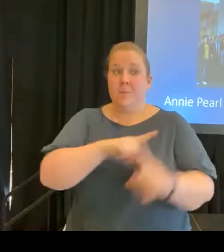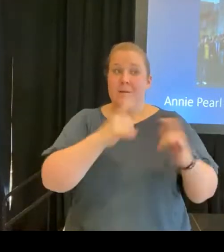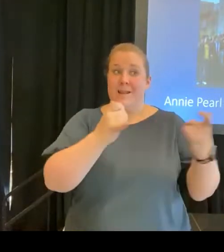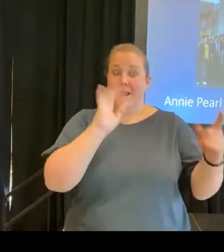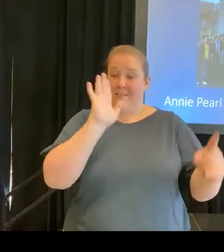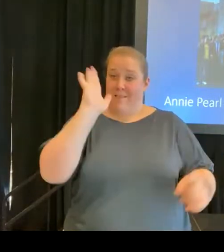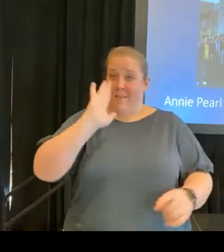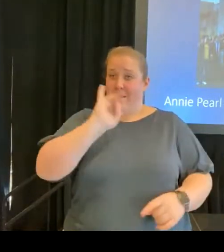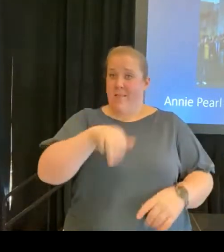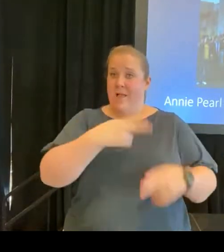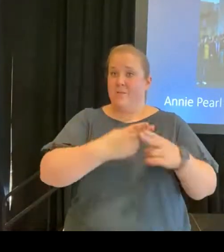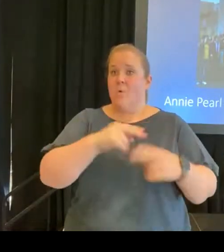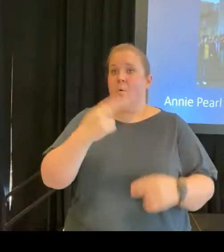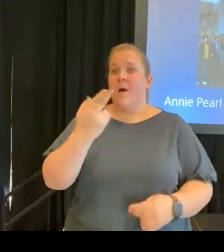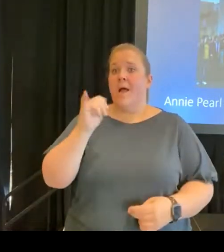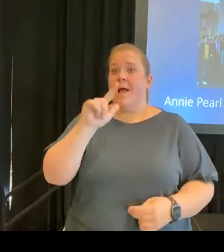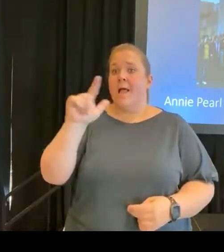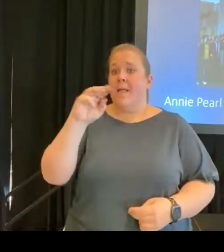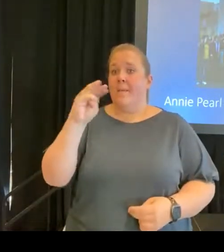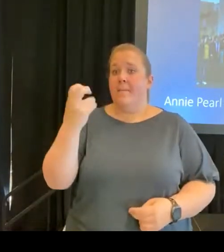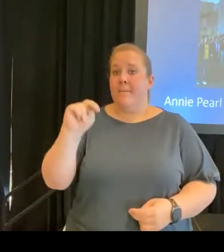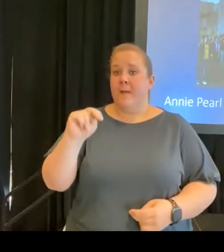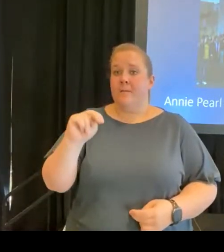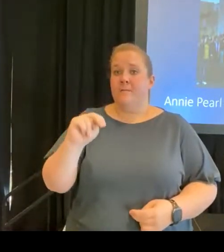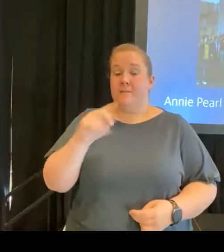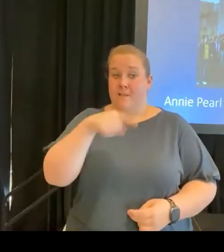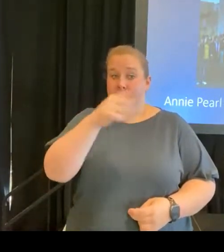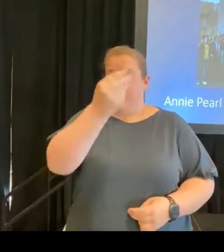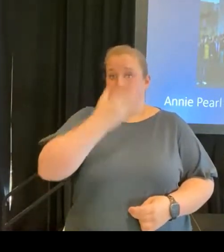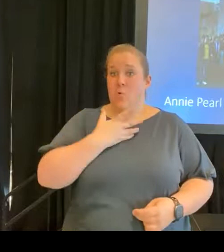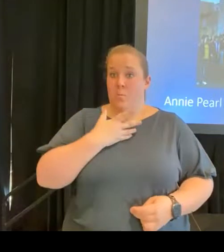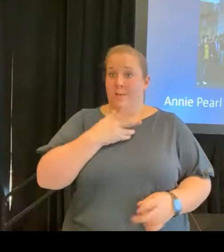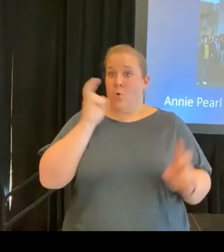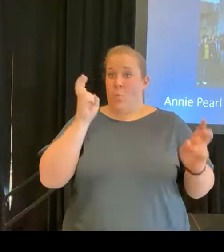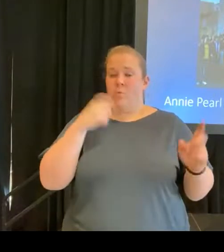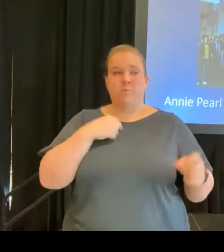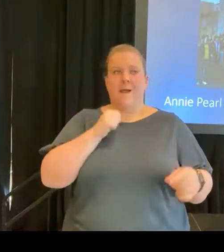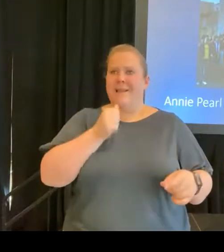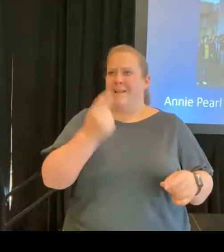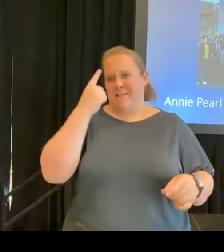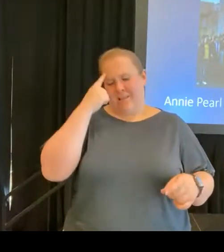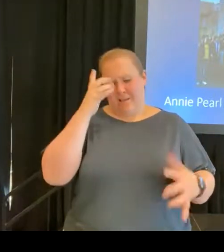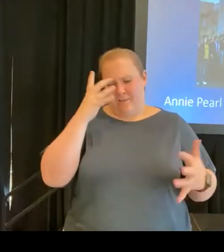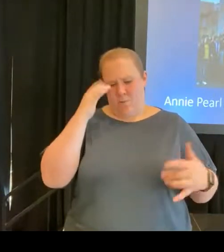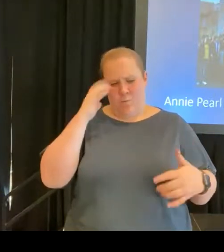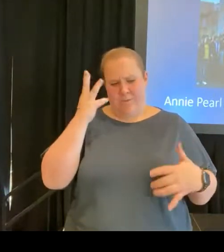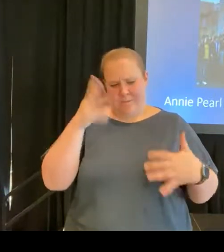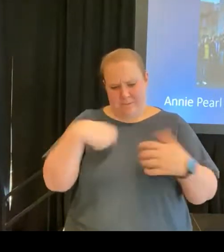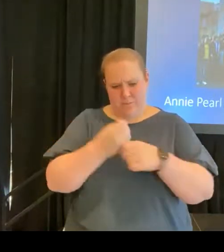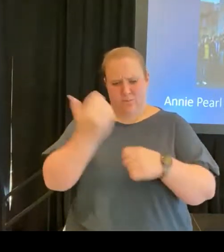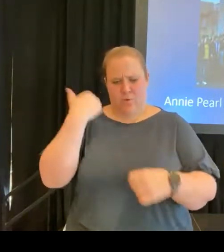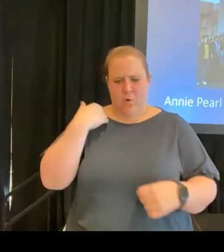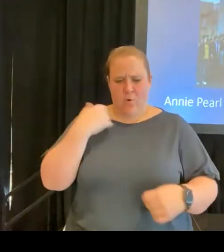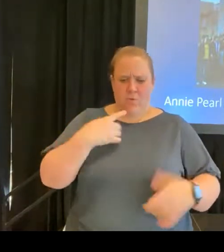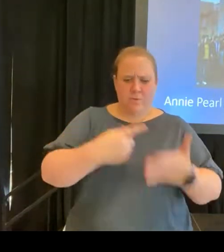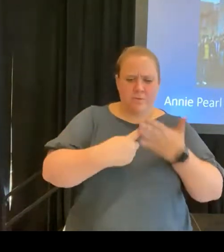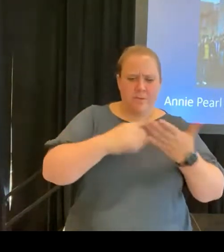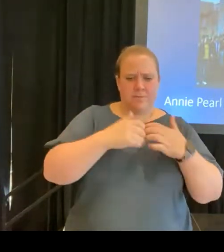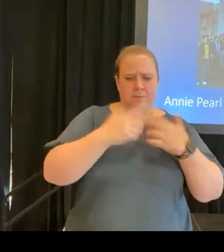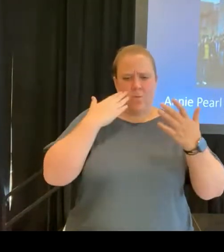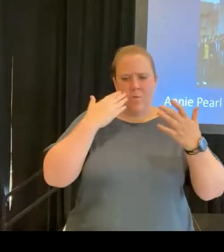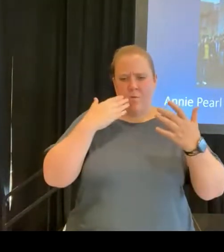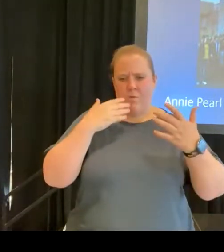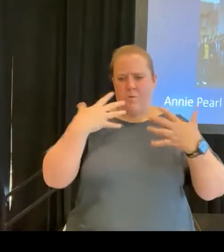told, and I quote, and I didn't think about that until about 6 years ago when they started talking about how